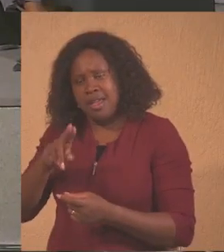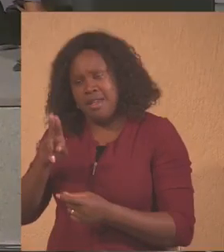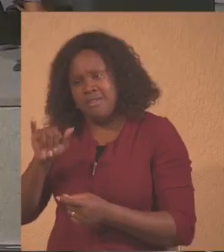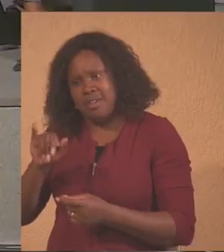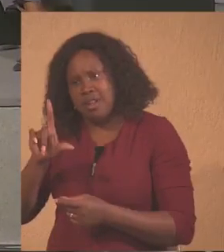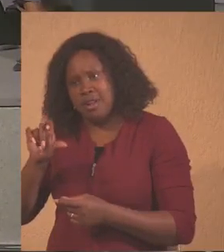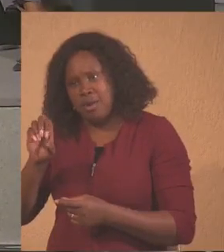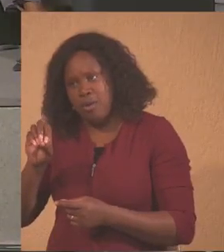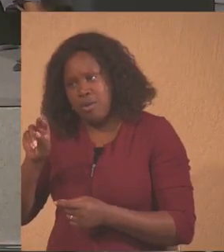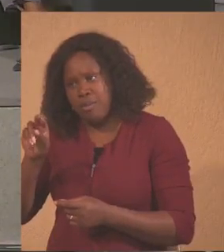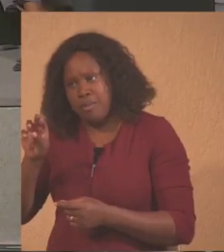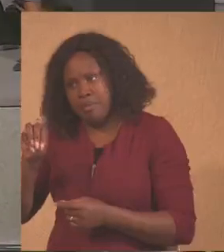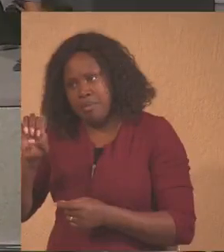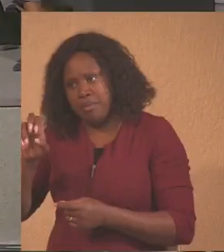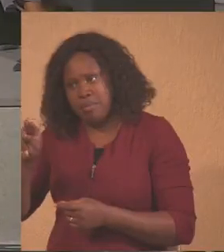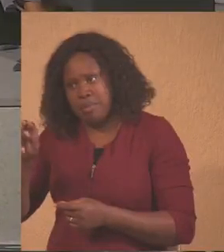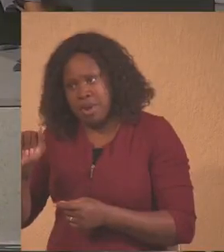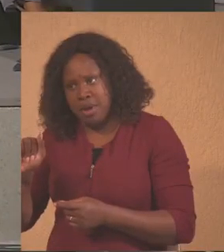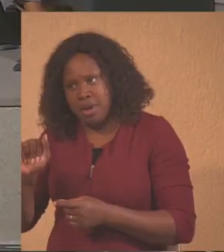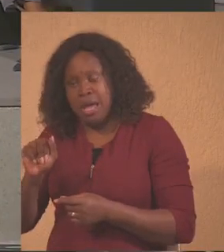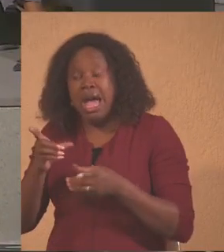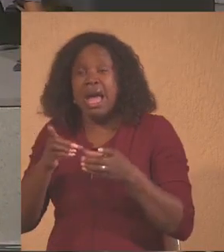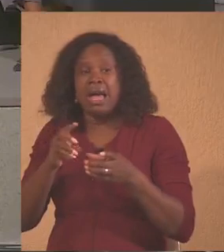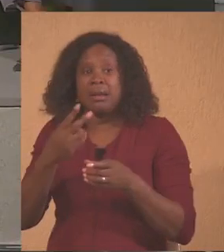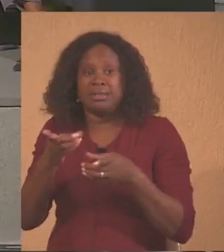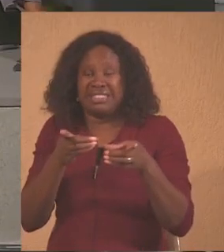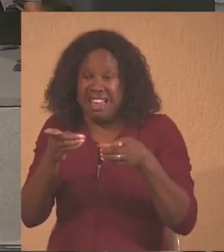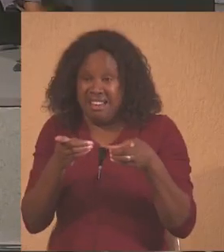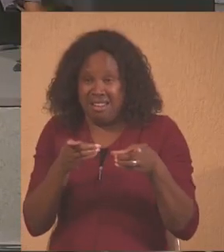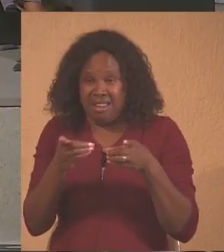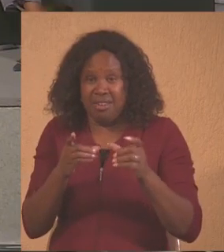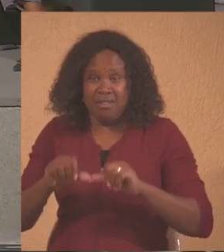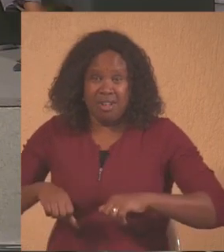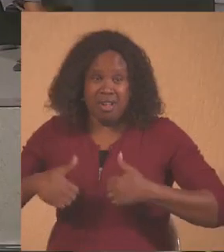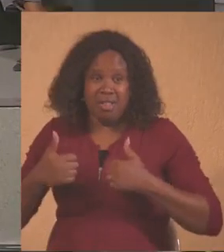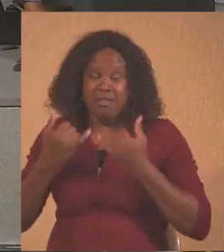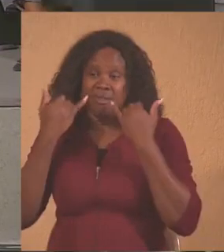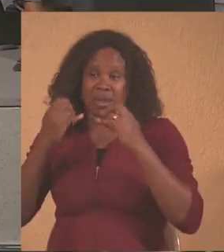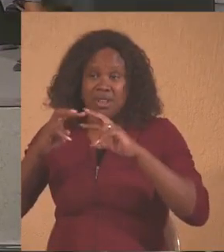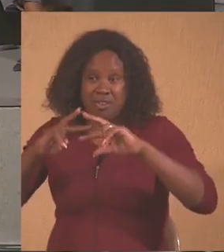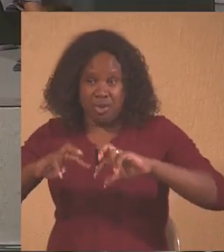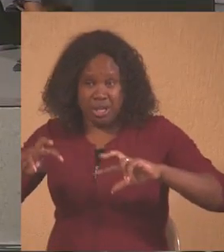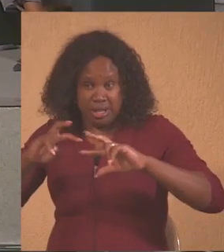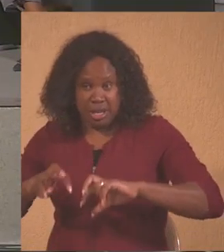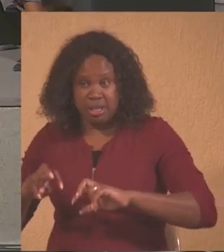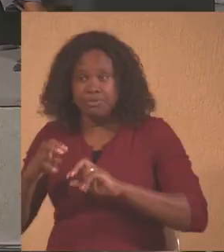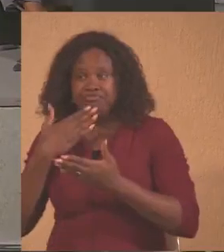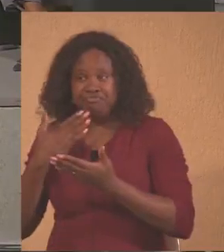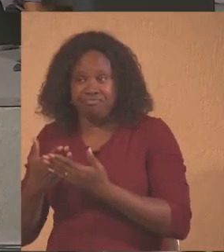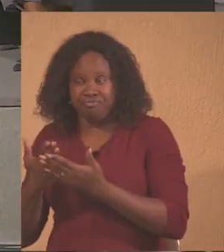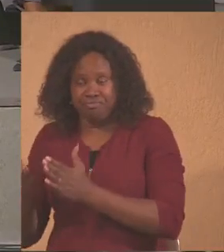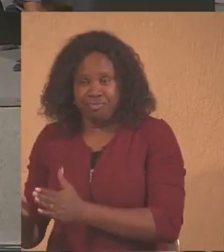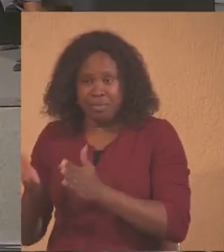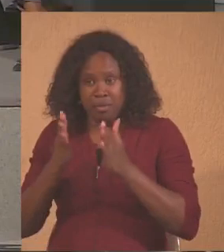is the Director of Health, Information and Research. Thank you very much for joining us.